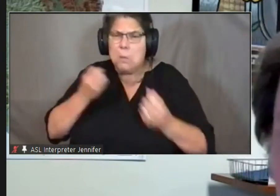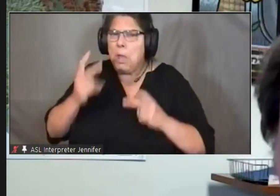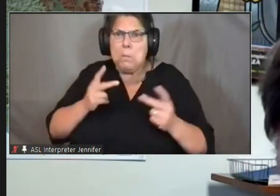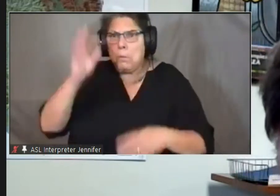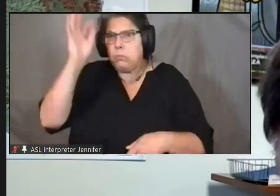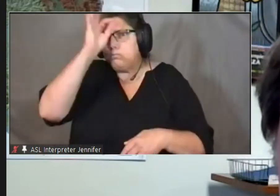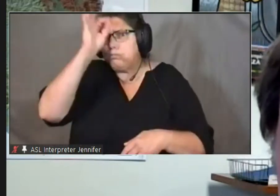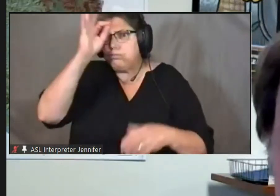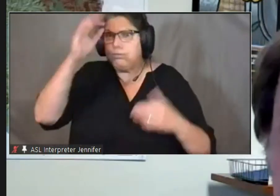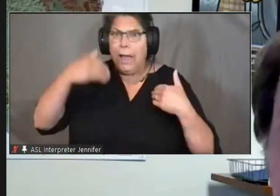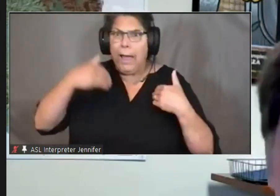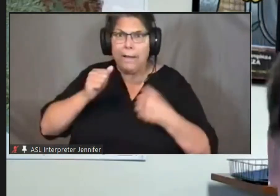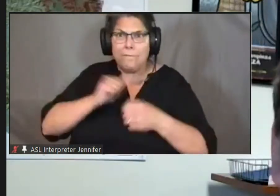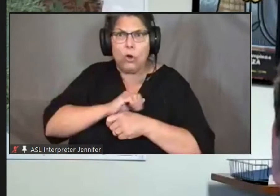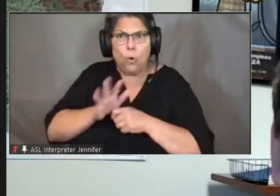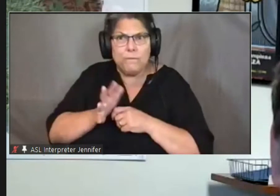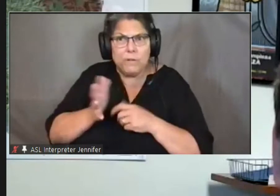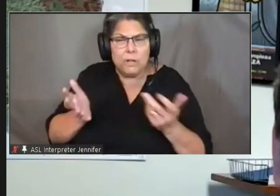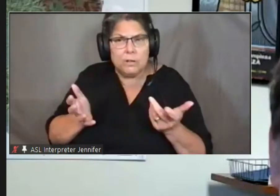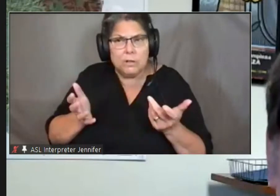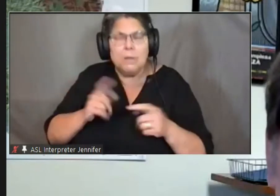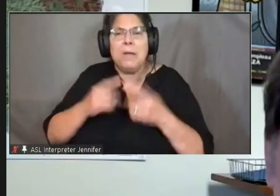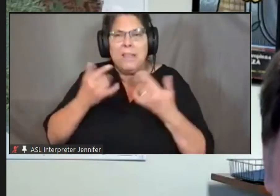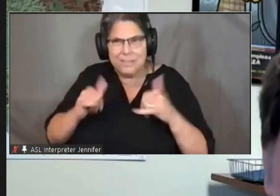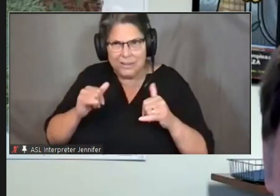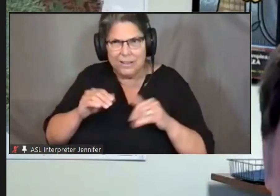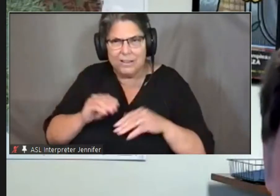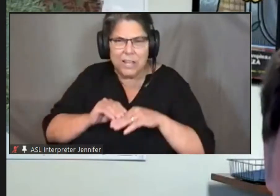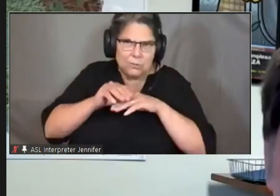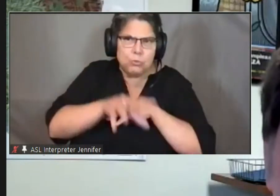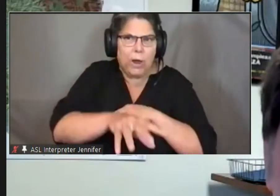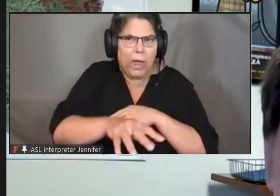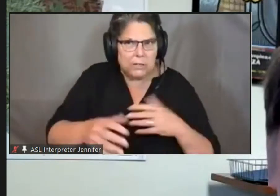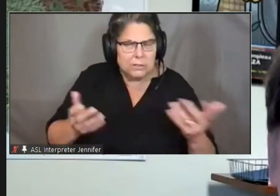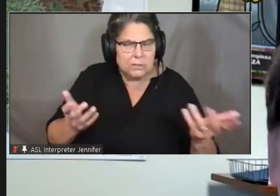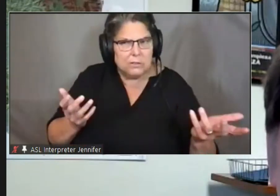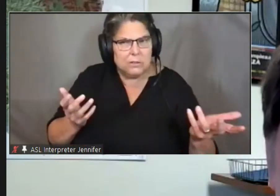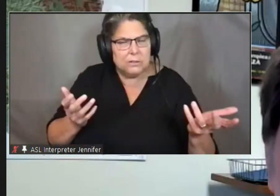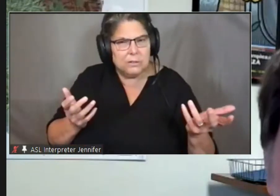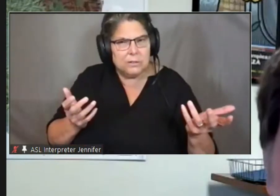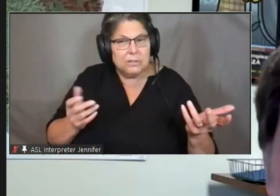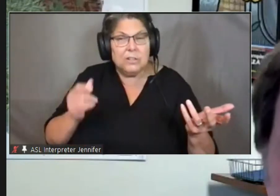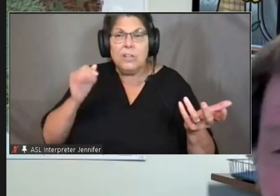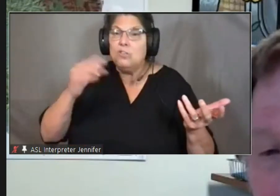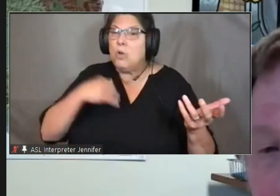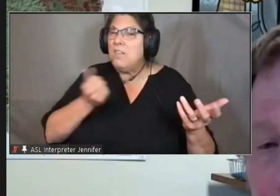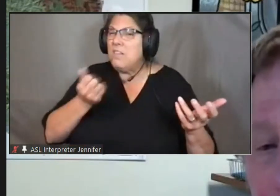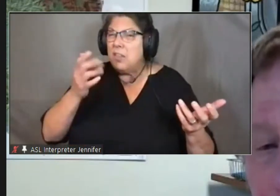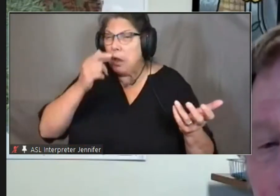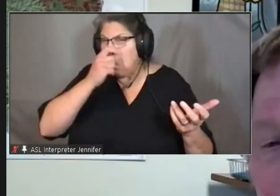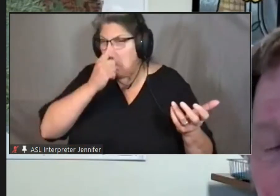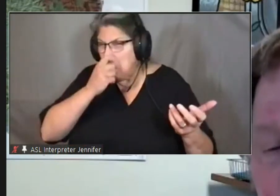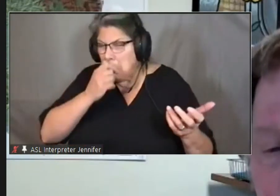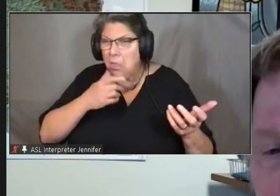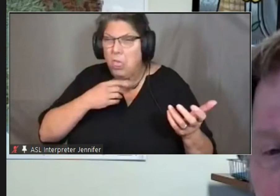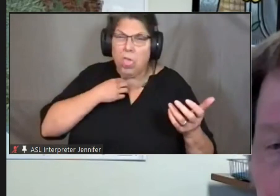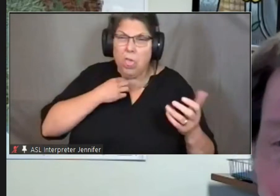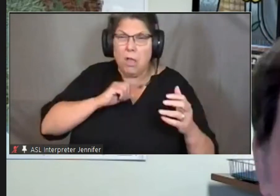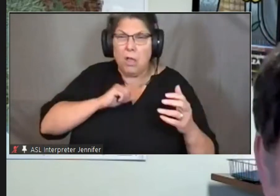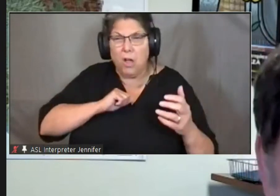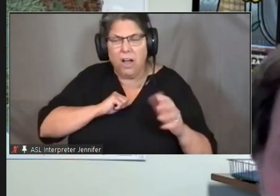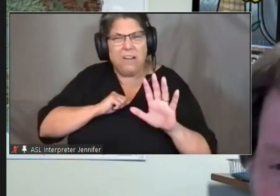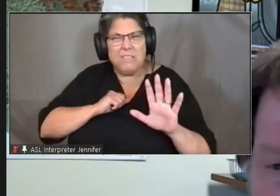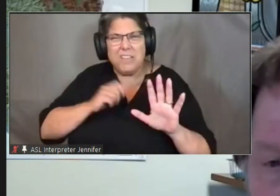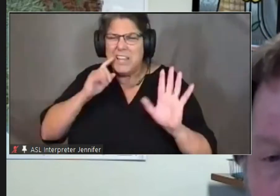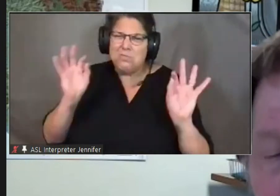the symptoms and they're passing it along. So if you have symptoms, treat it if you think it's an allergy as you would an allergy.